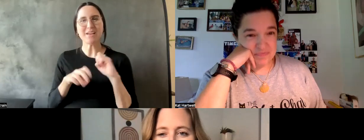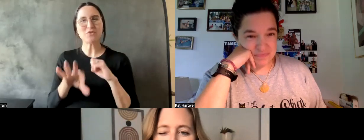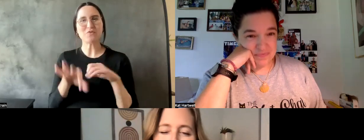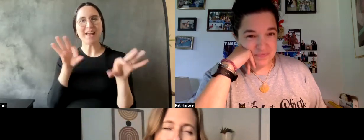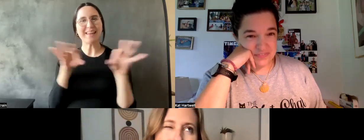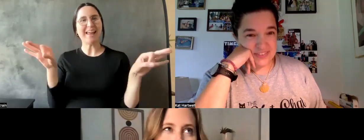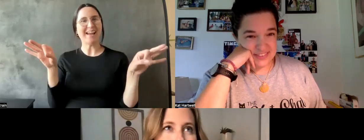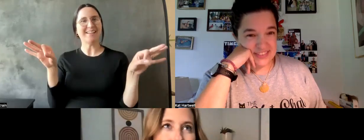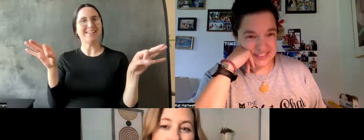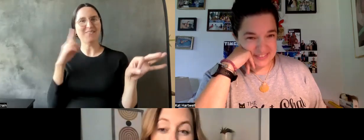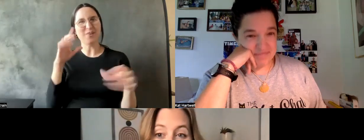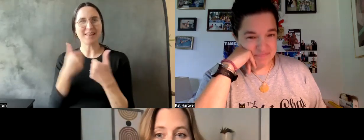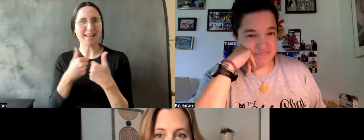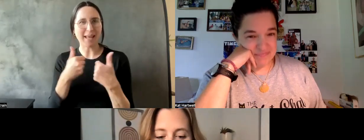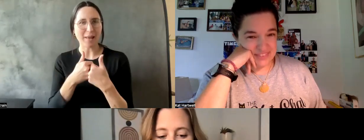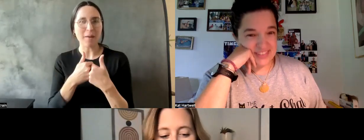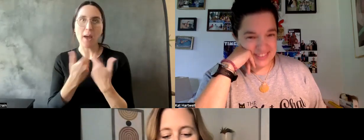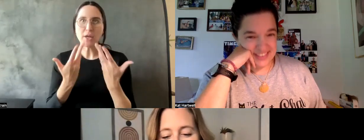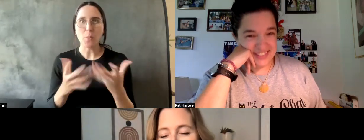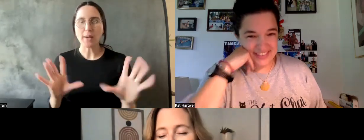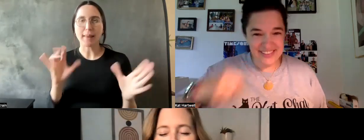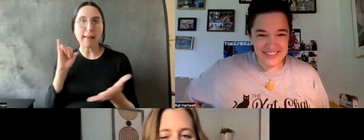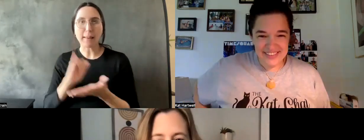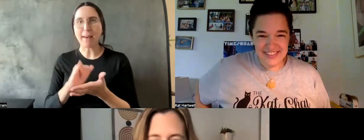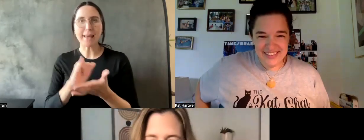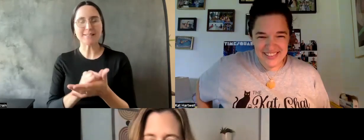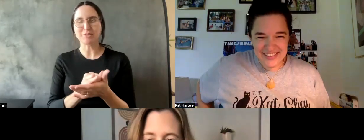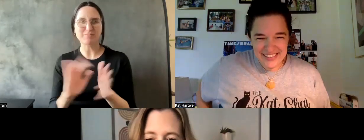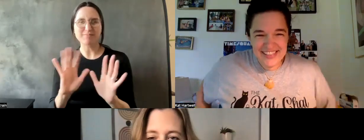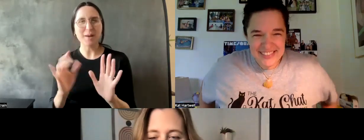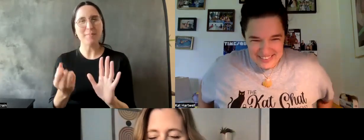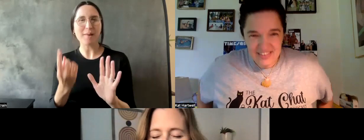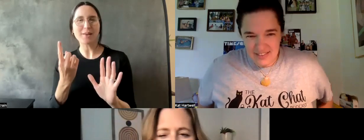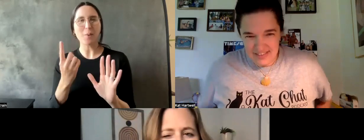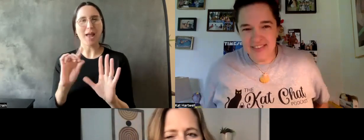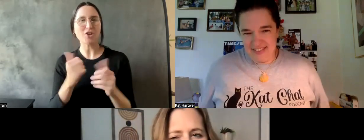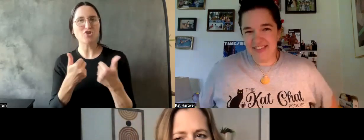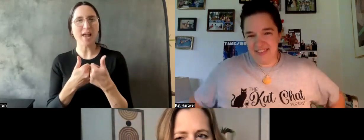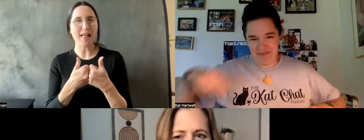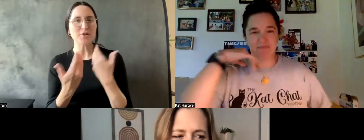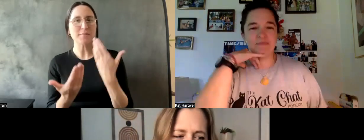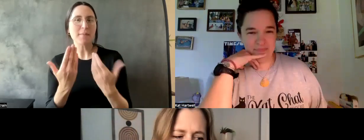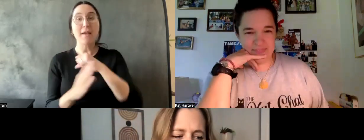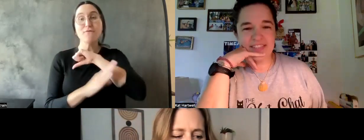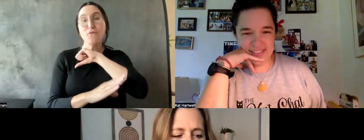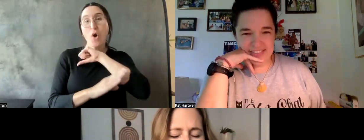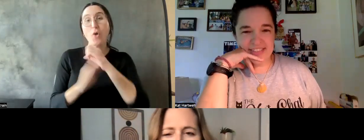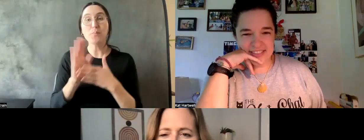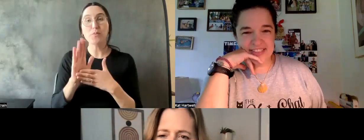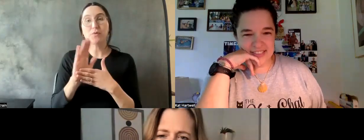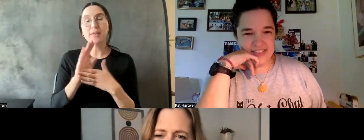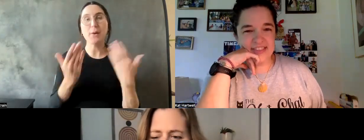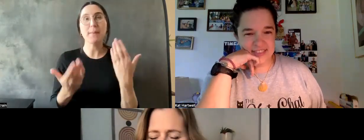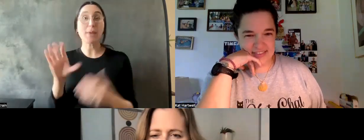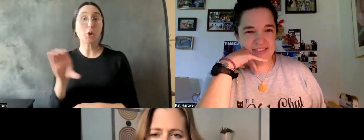that line. I mean, I'm not trying to make it too hard for them, but put a little like hint in there, like if it's a fall movie or if it's a